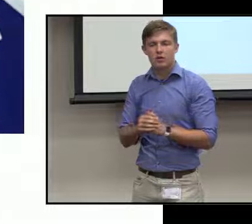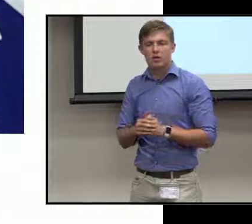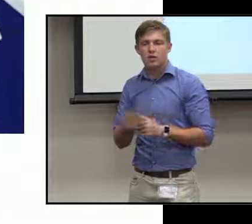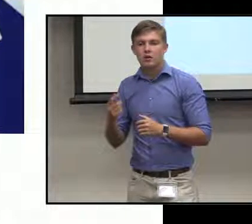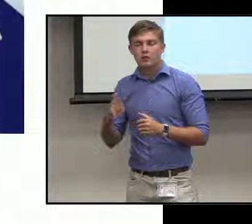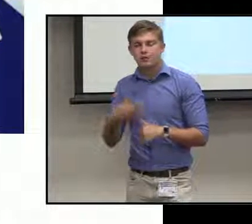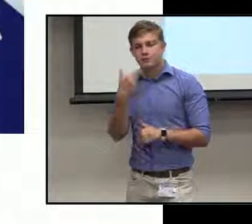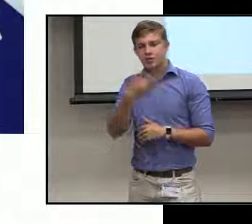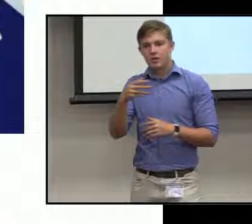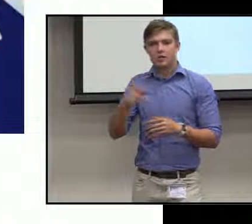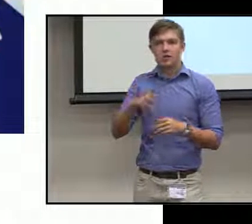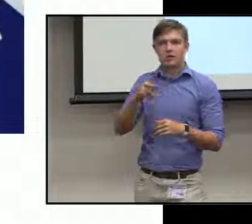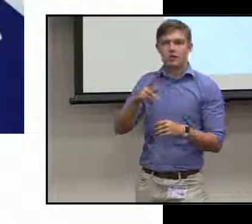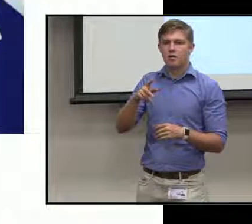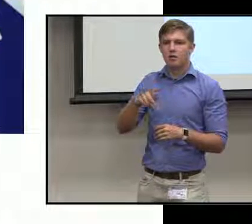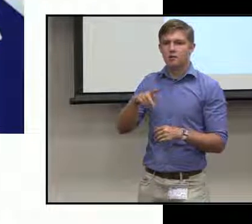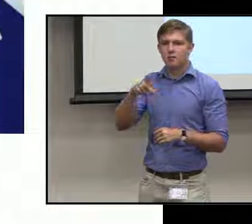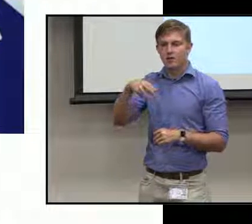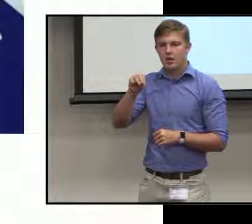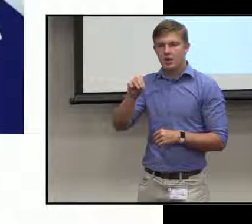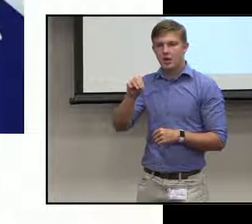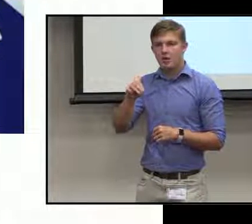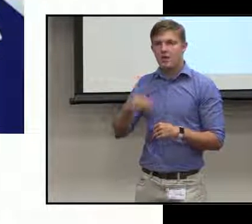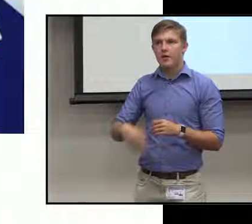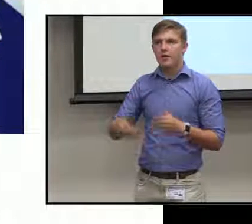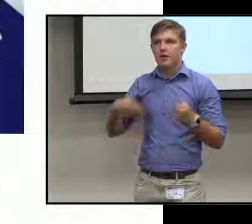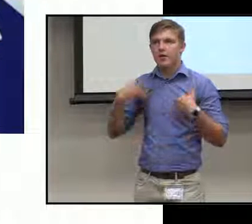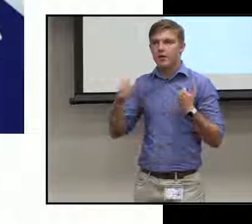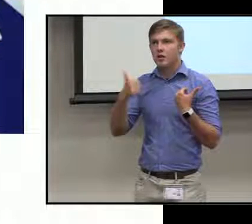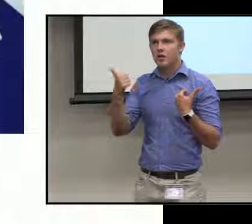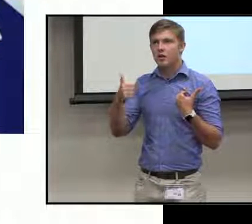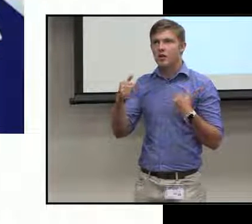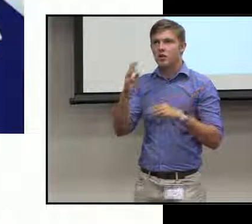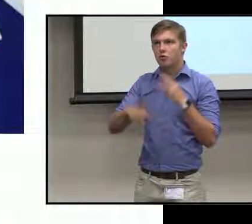minister. She is the youngest world leader, I believe,